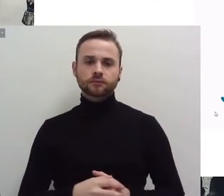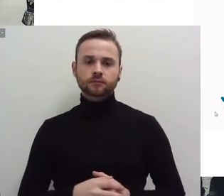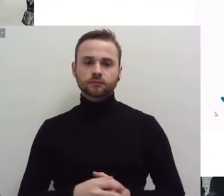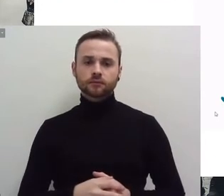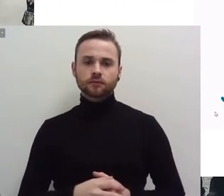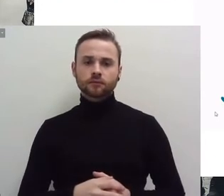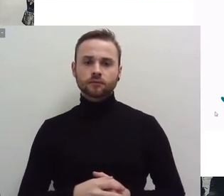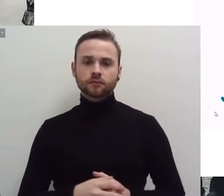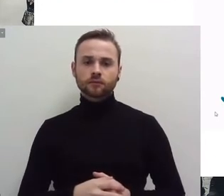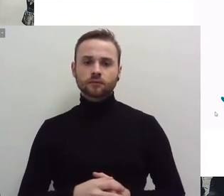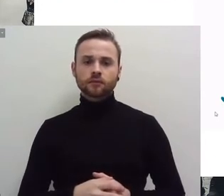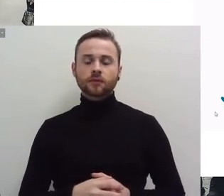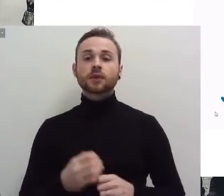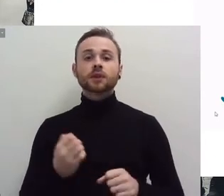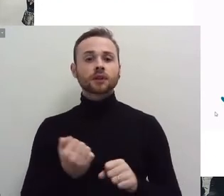Also,